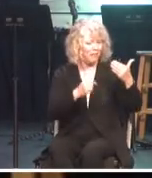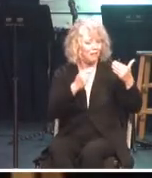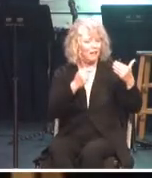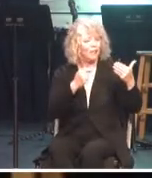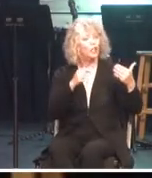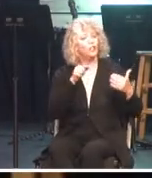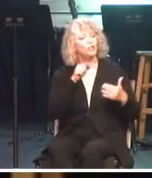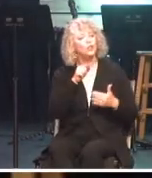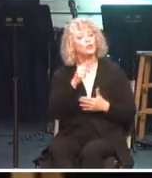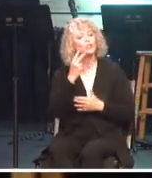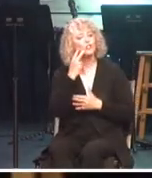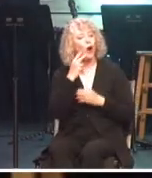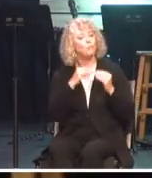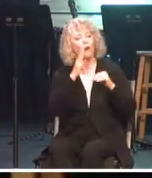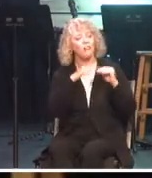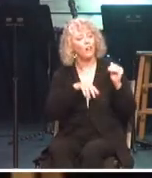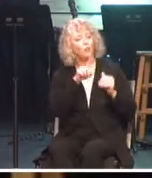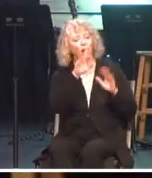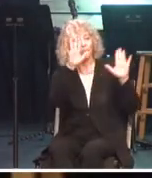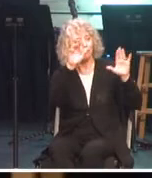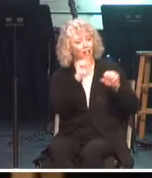You saw them more than one miracle.